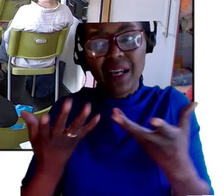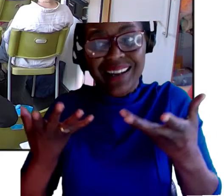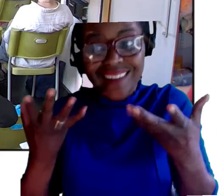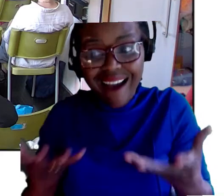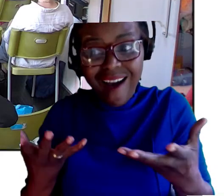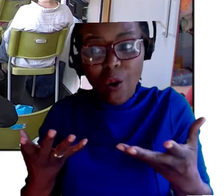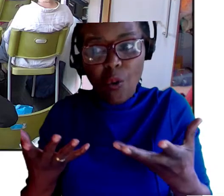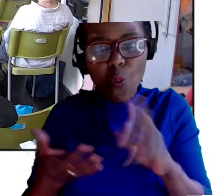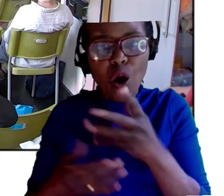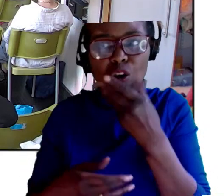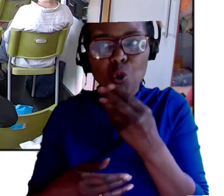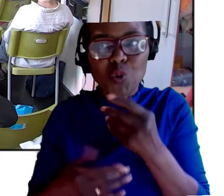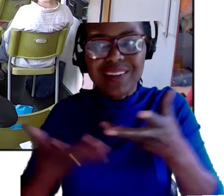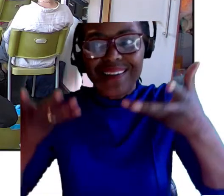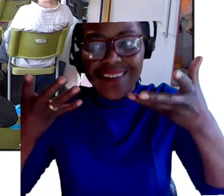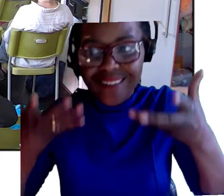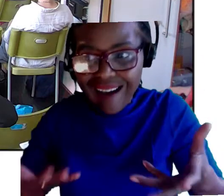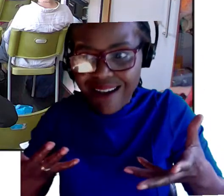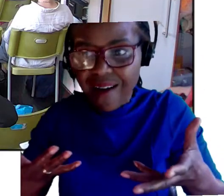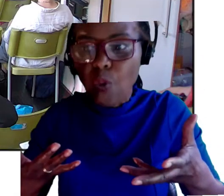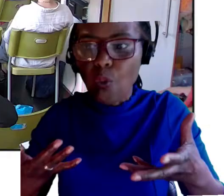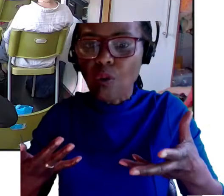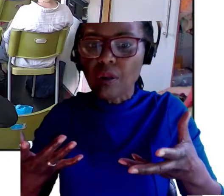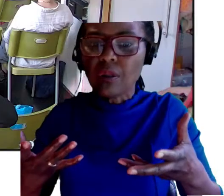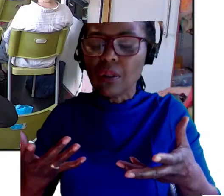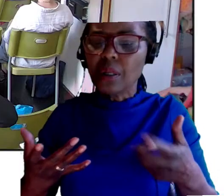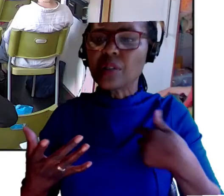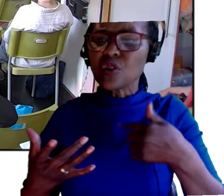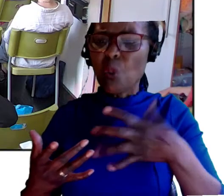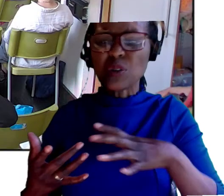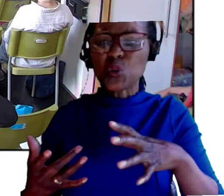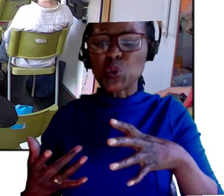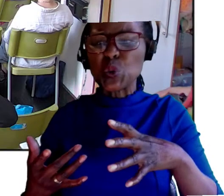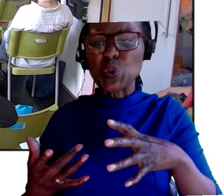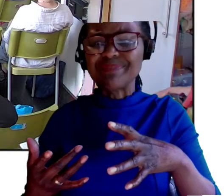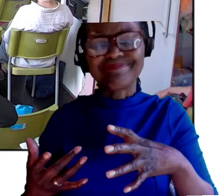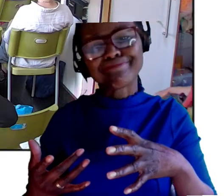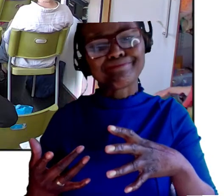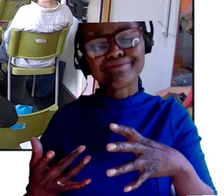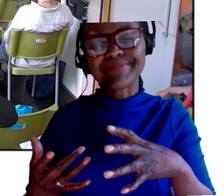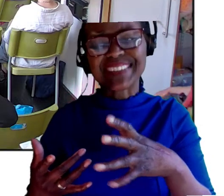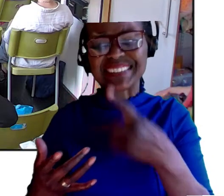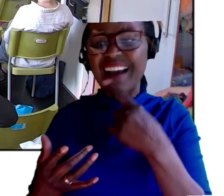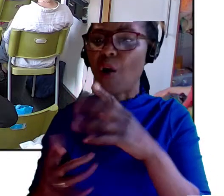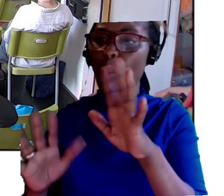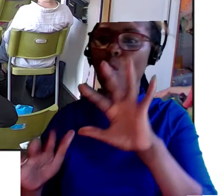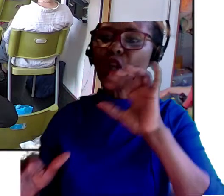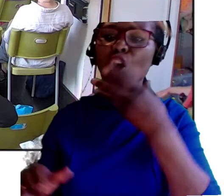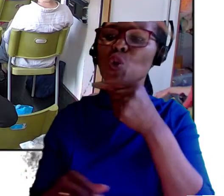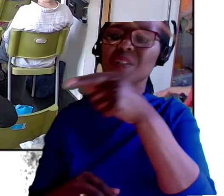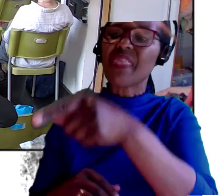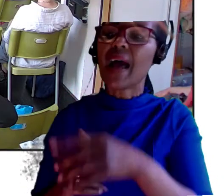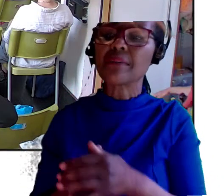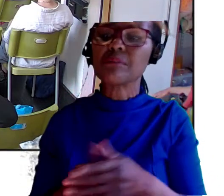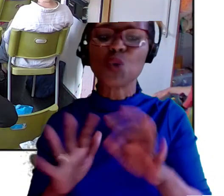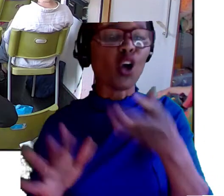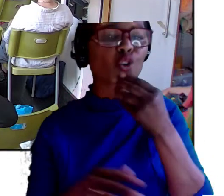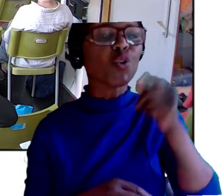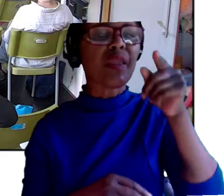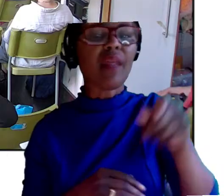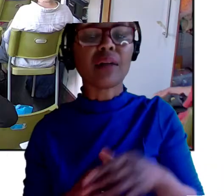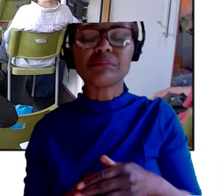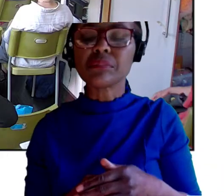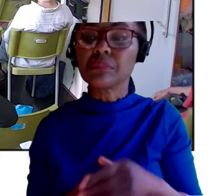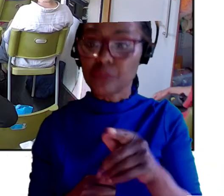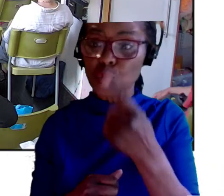got to be very careful, just as in any other form, not to drag people out of it. And I think what we found in this particular production was a prop of some